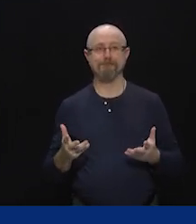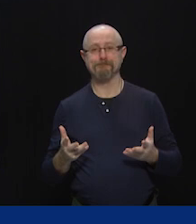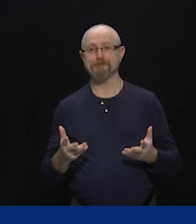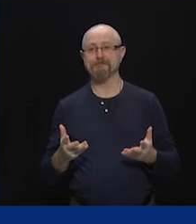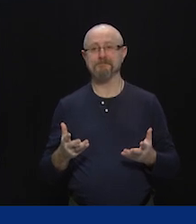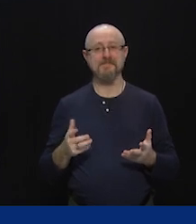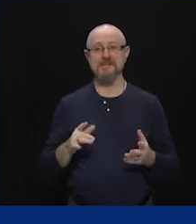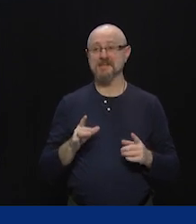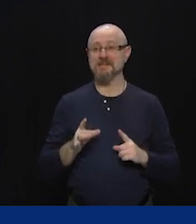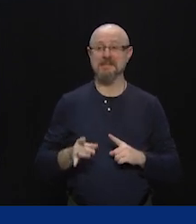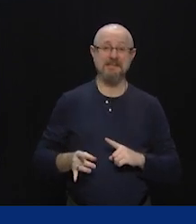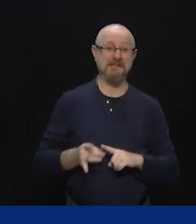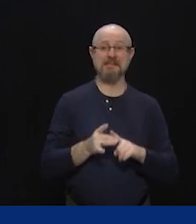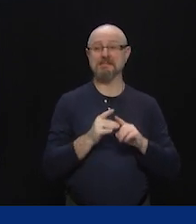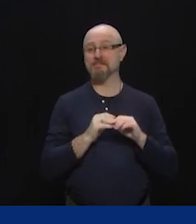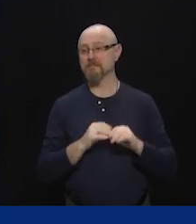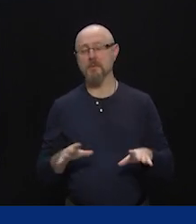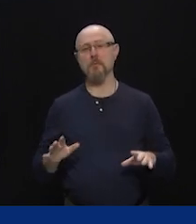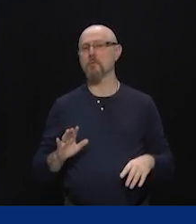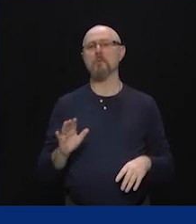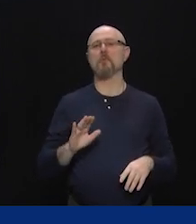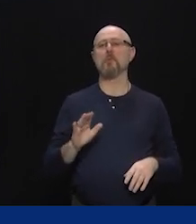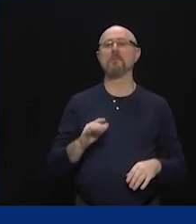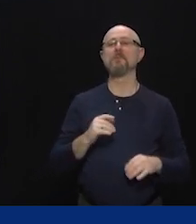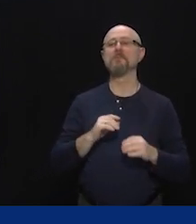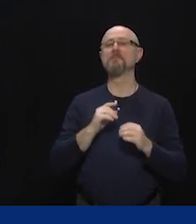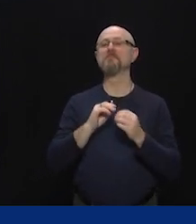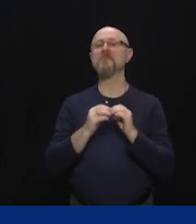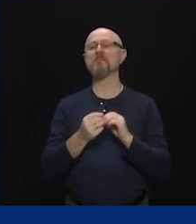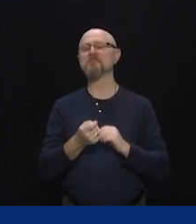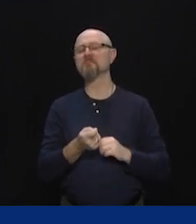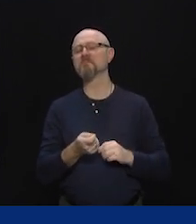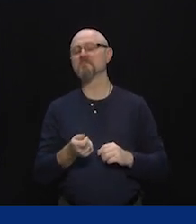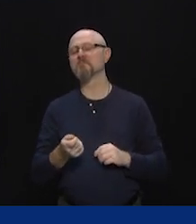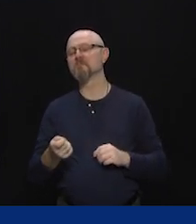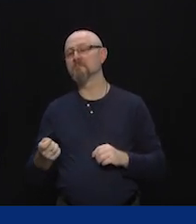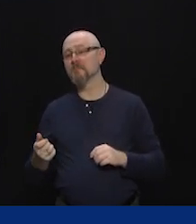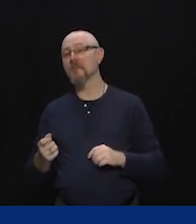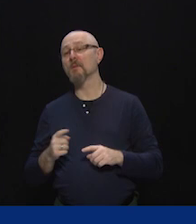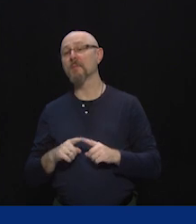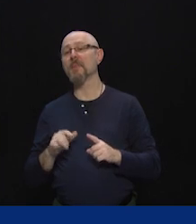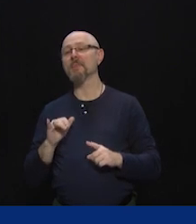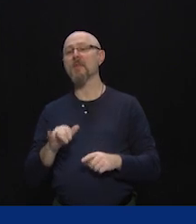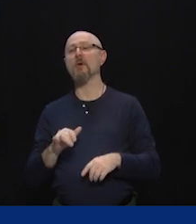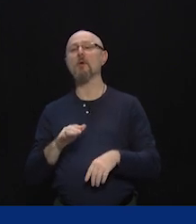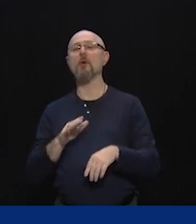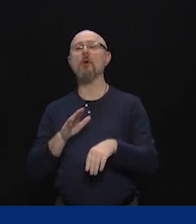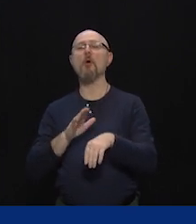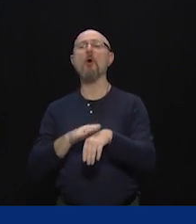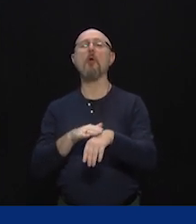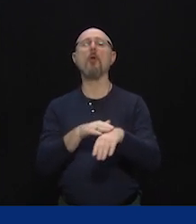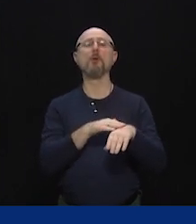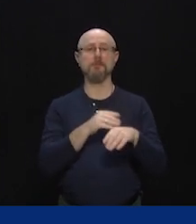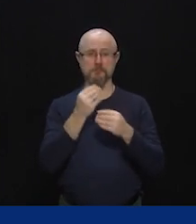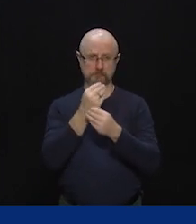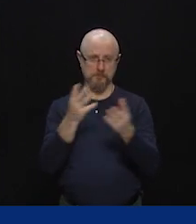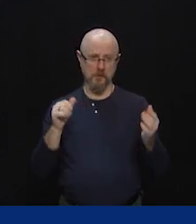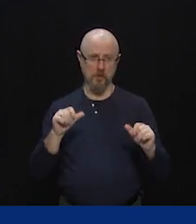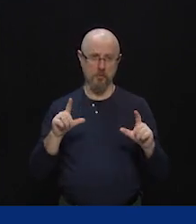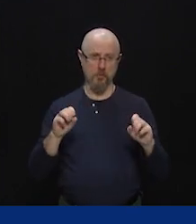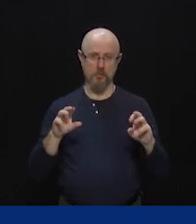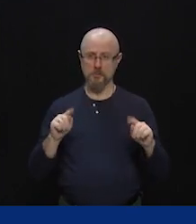epidemic of infection. These were small numbers that we reported in our health alert. That was based on